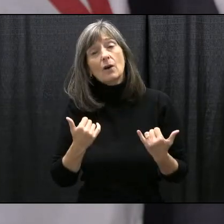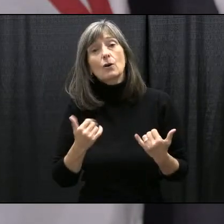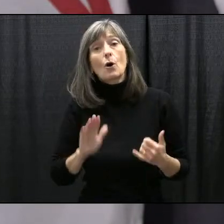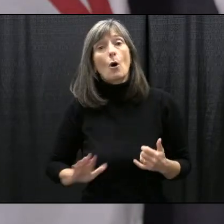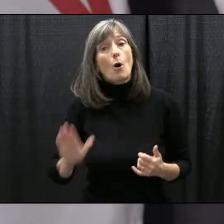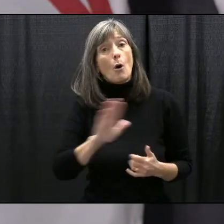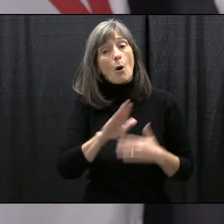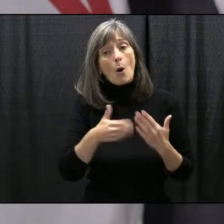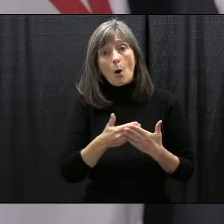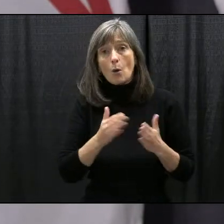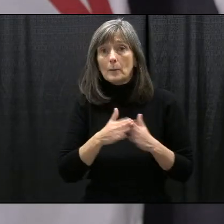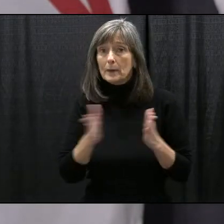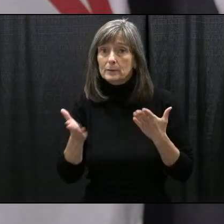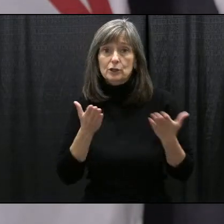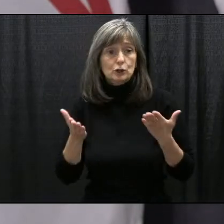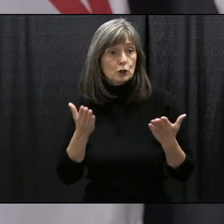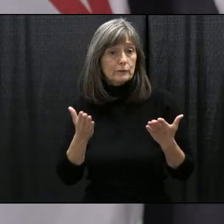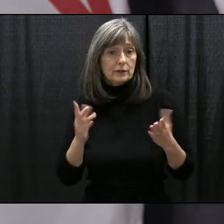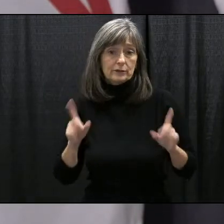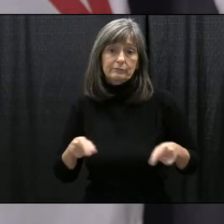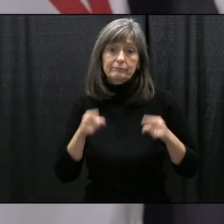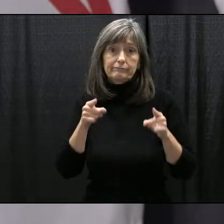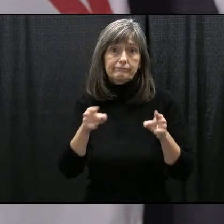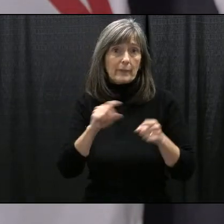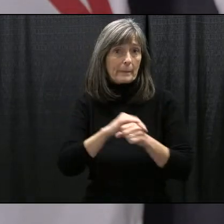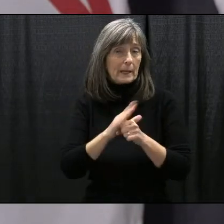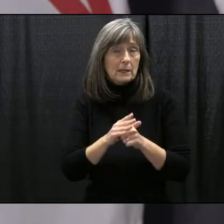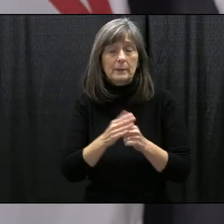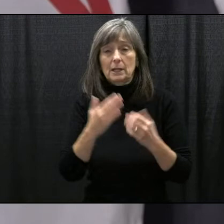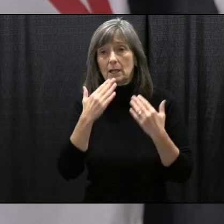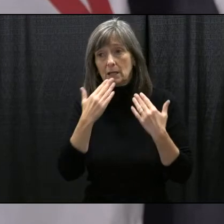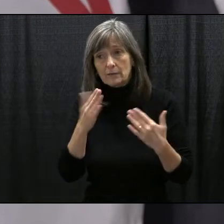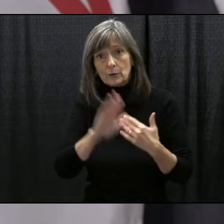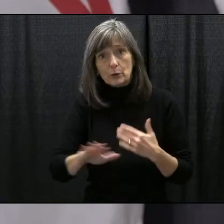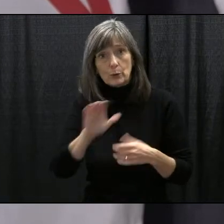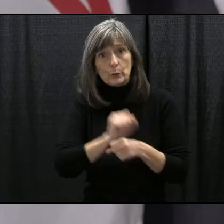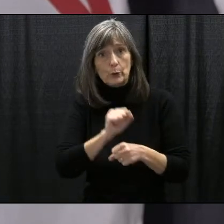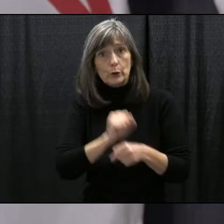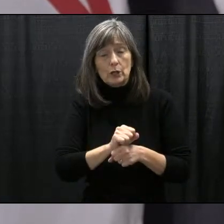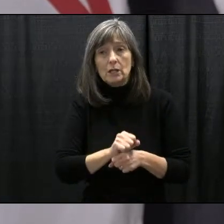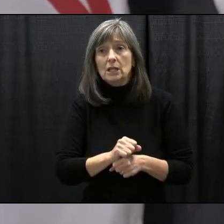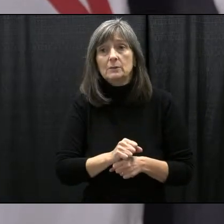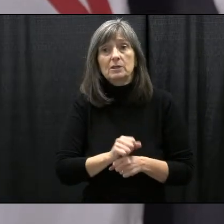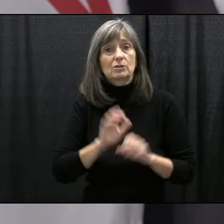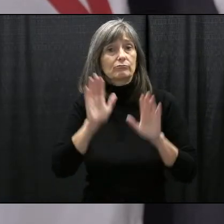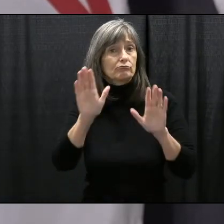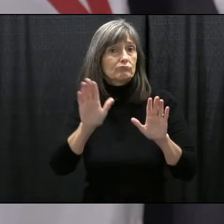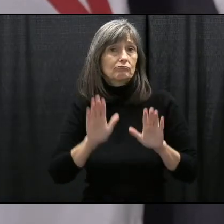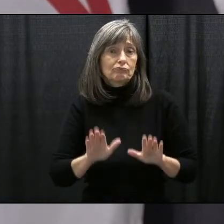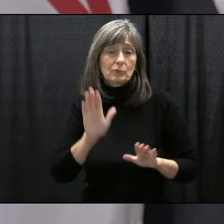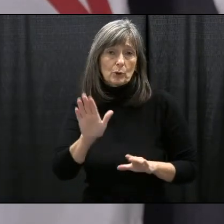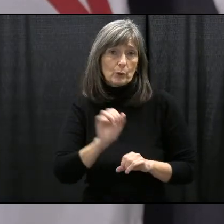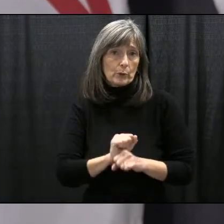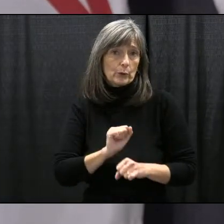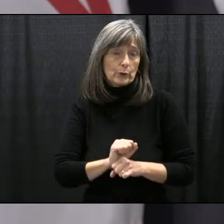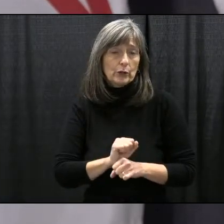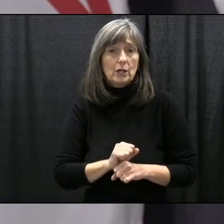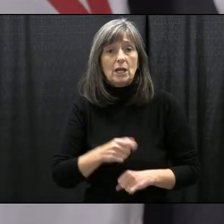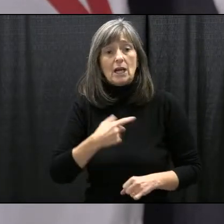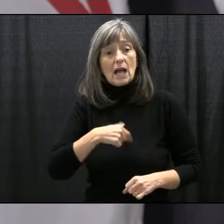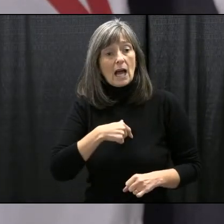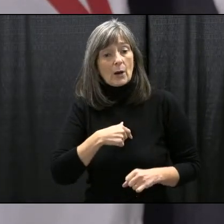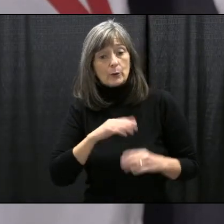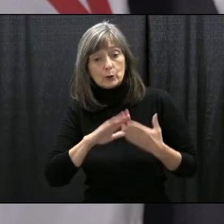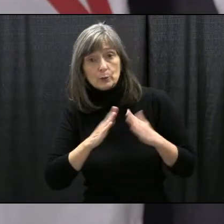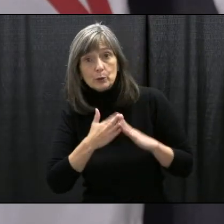all public sector employees over the course of the pandemic, because really it's been nothing short of extraordinary. They've kept our loved ones